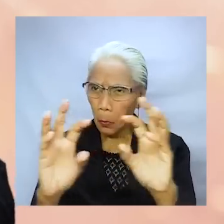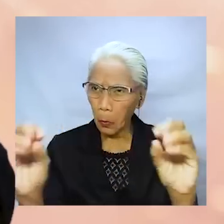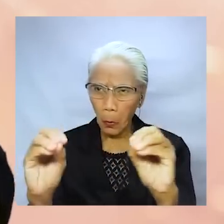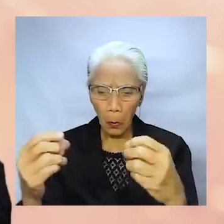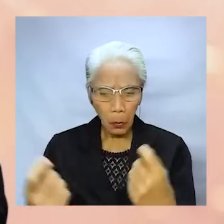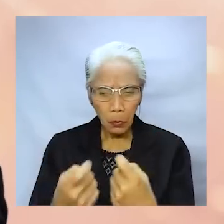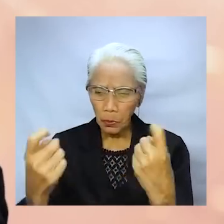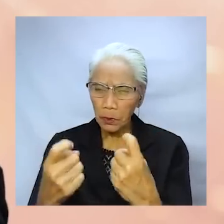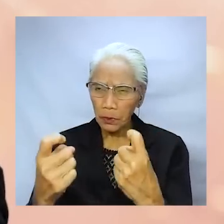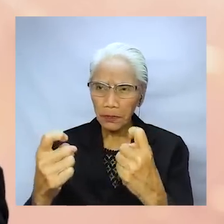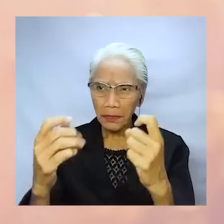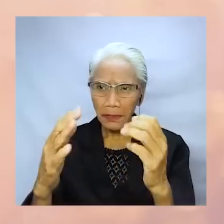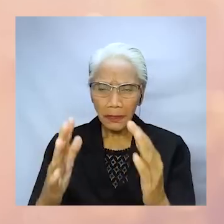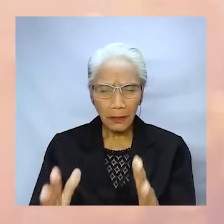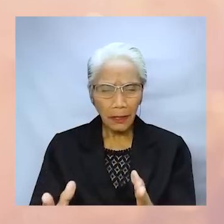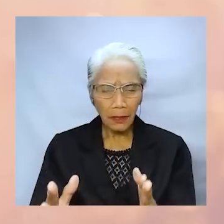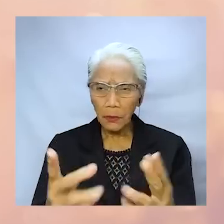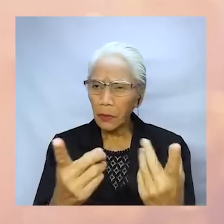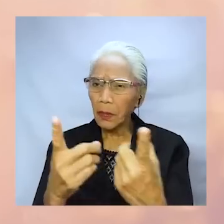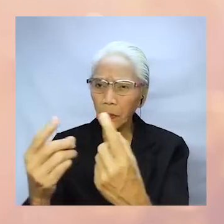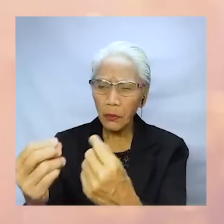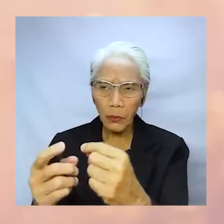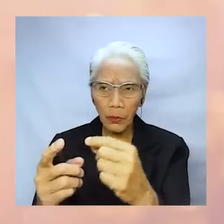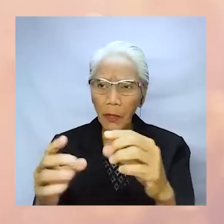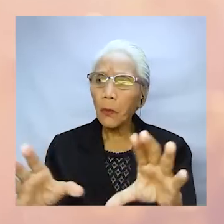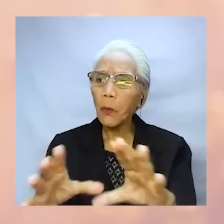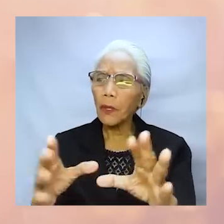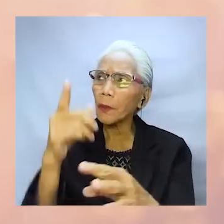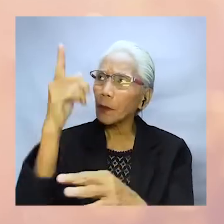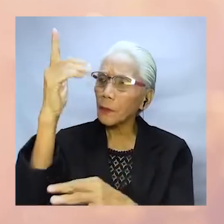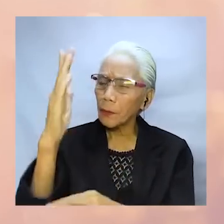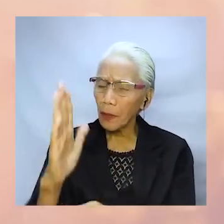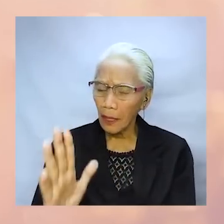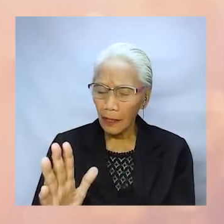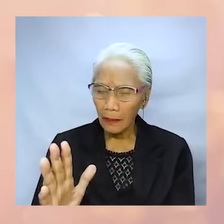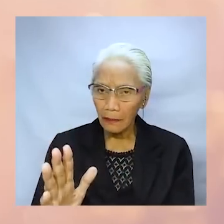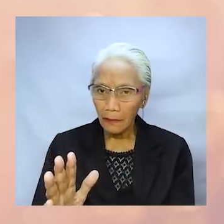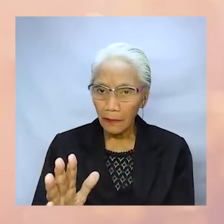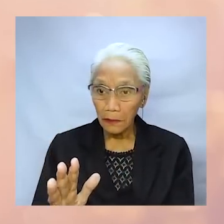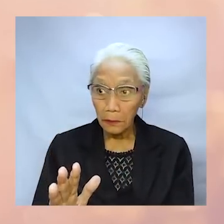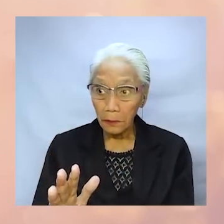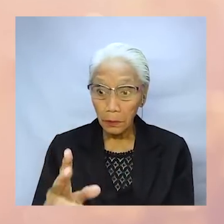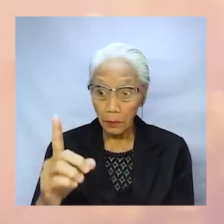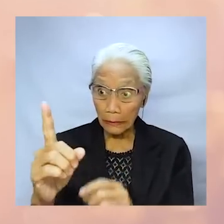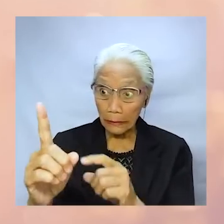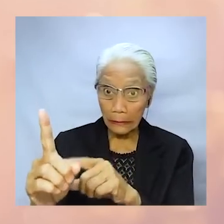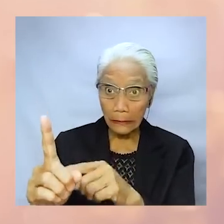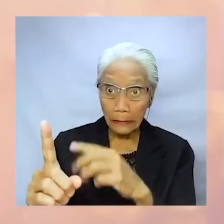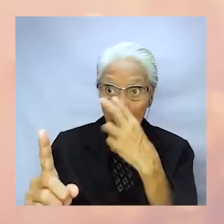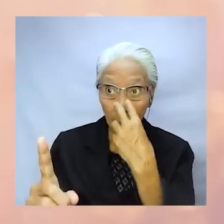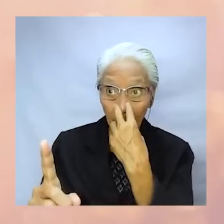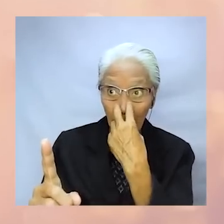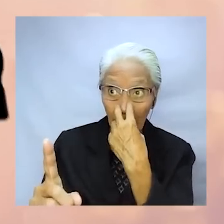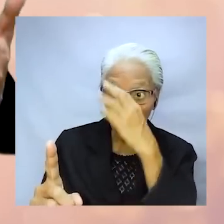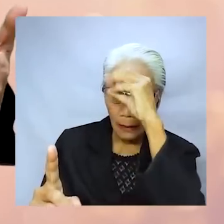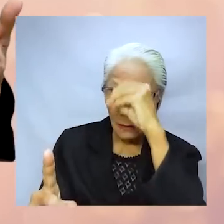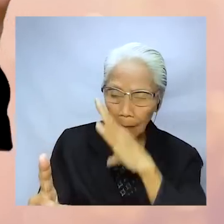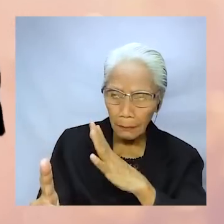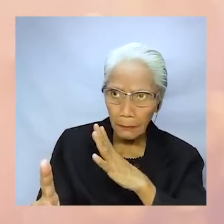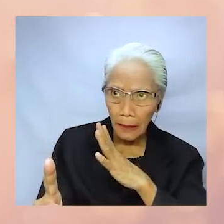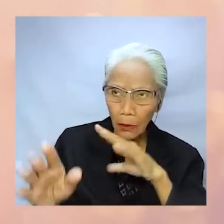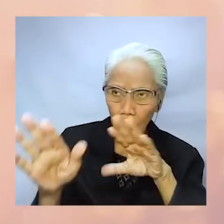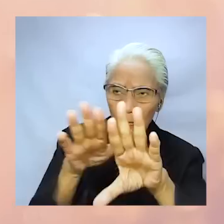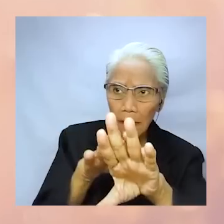the work of God. The blind man slowly saw what was